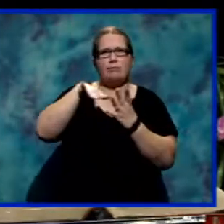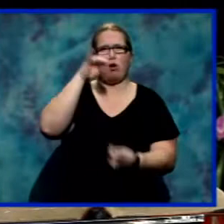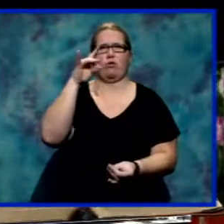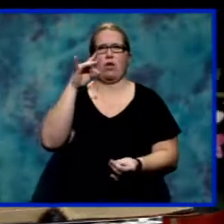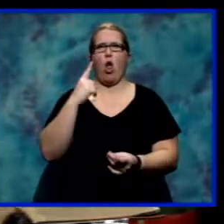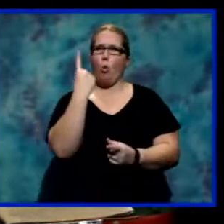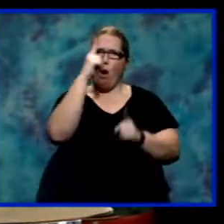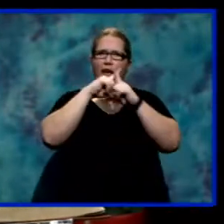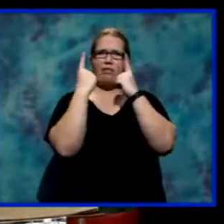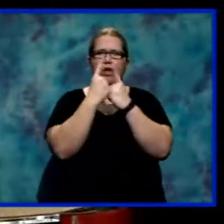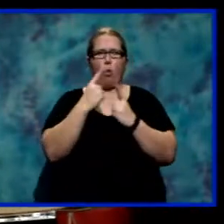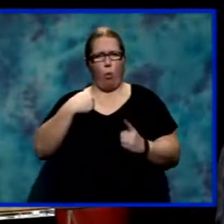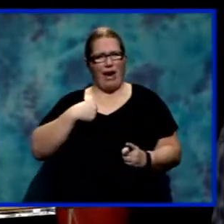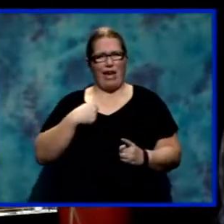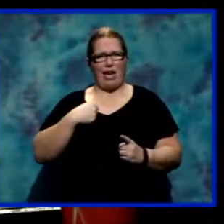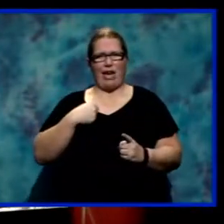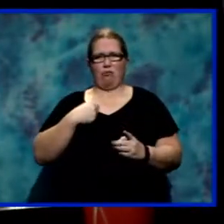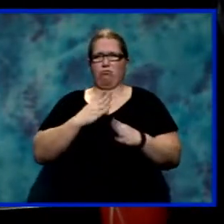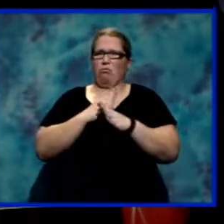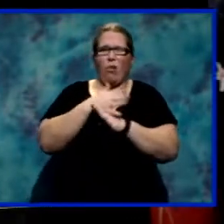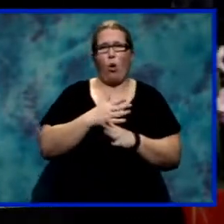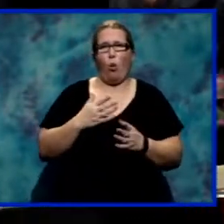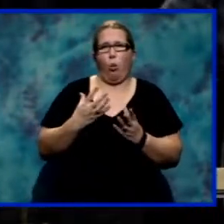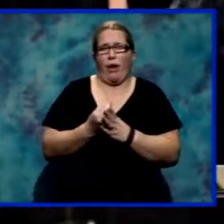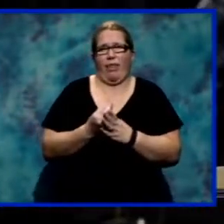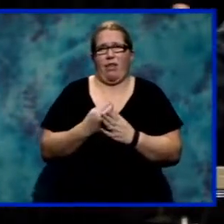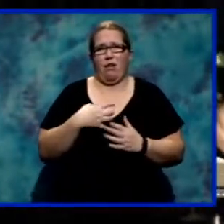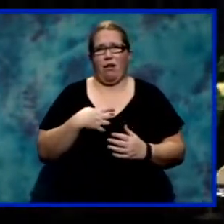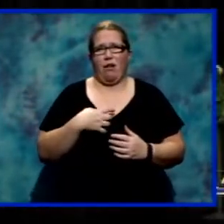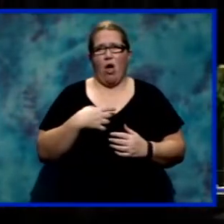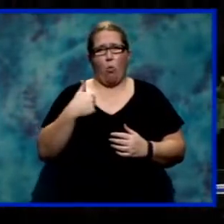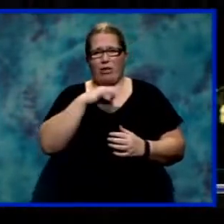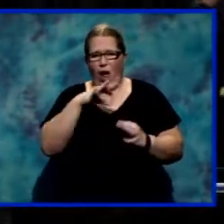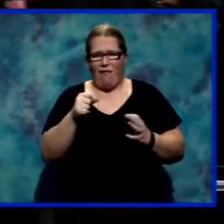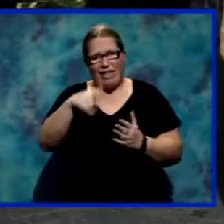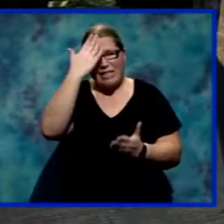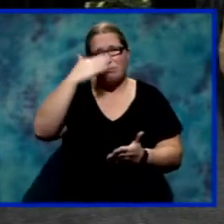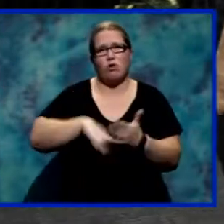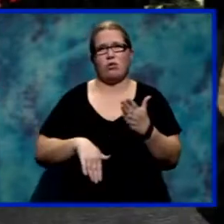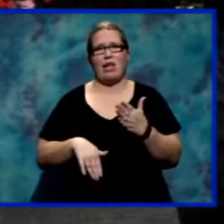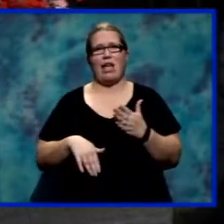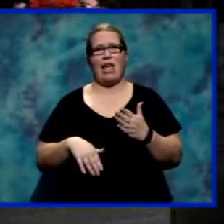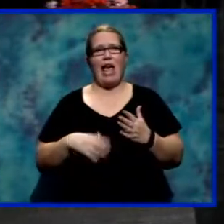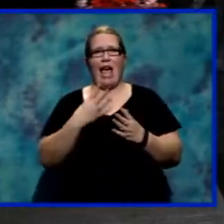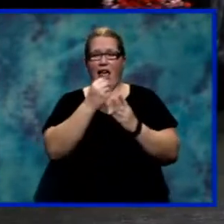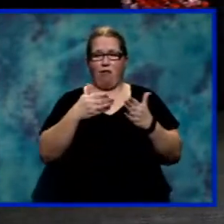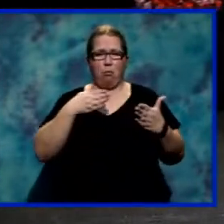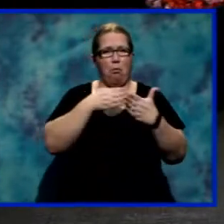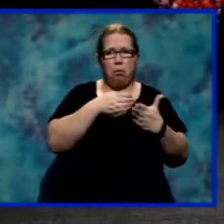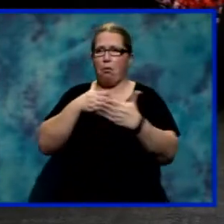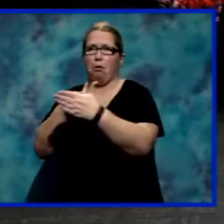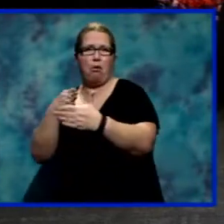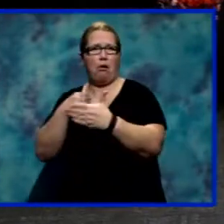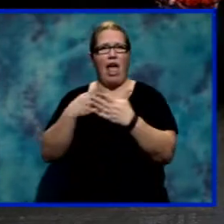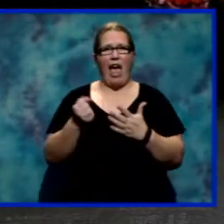And the one thing we struggle with in our church more than any other is that we don't have this experience, and there are some road blockages to us